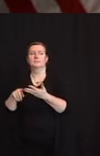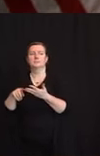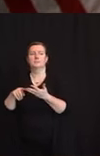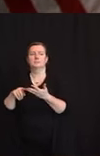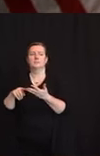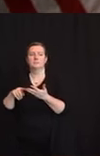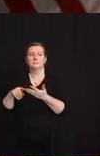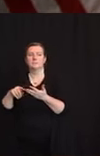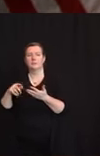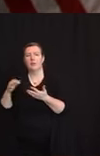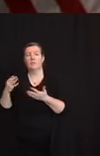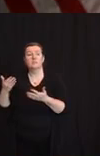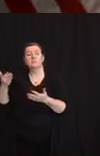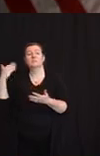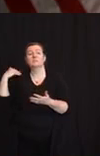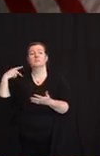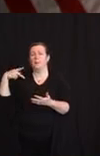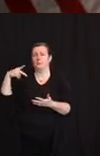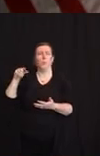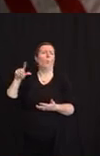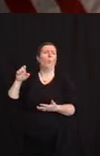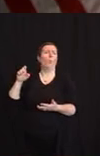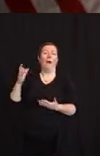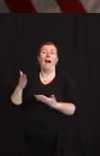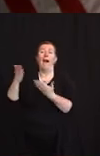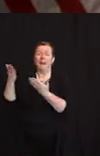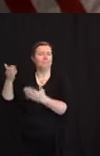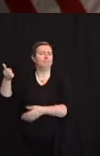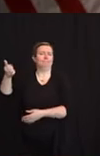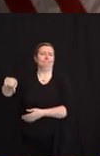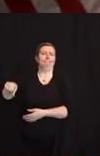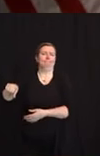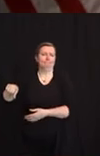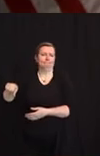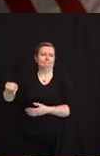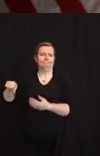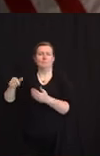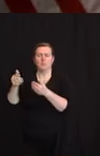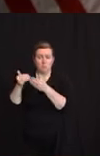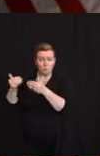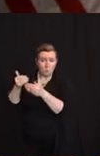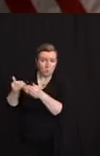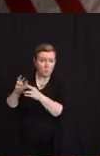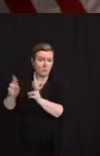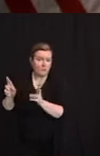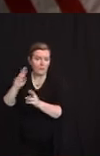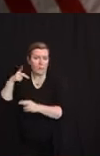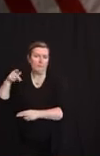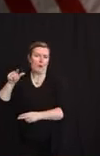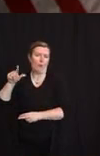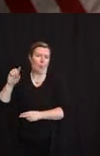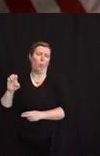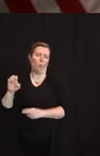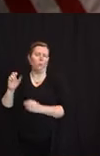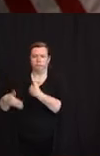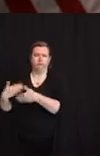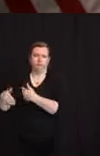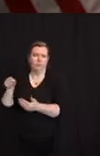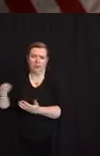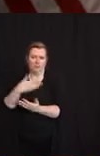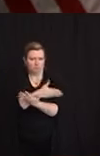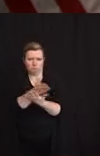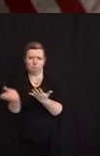parole within a period of time. So it is being done in batches. There's a multi-headed participation because we have